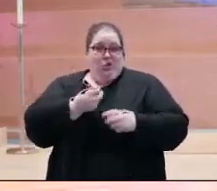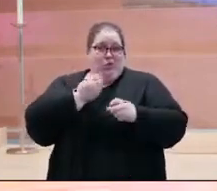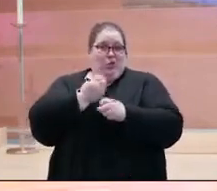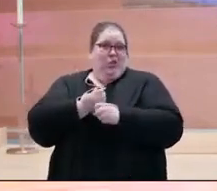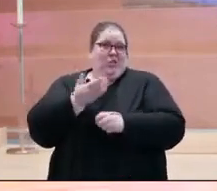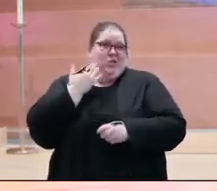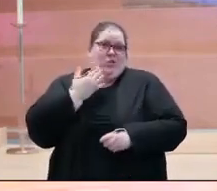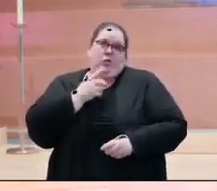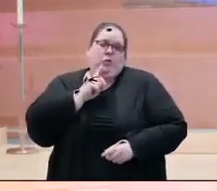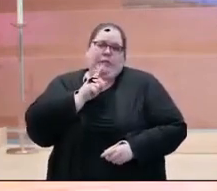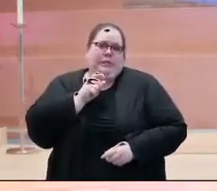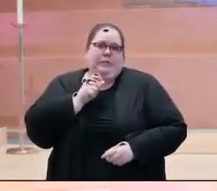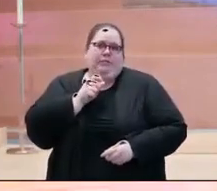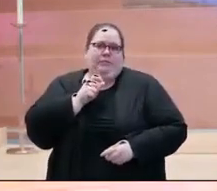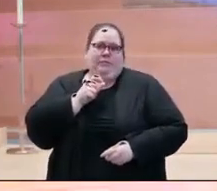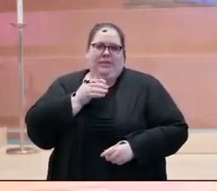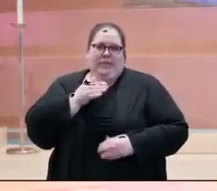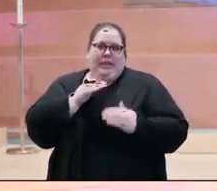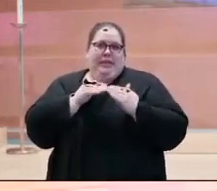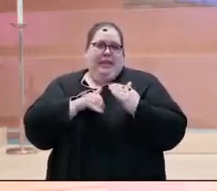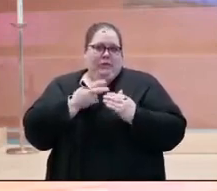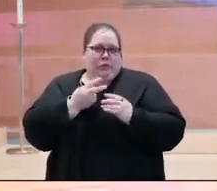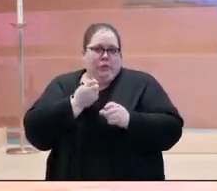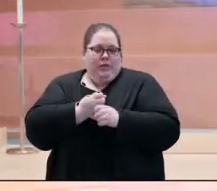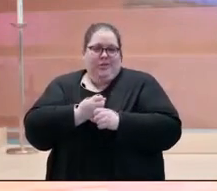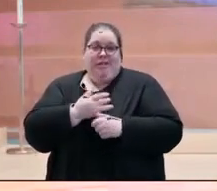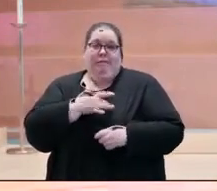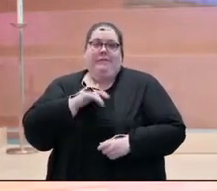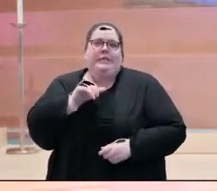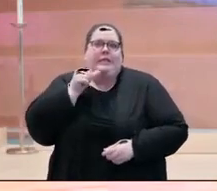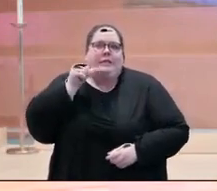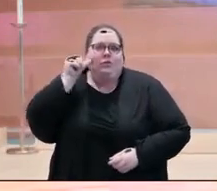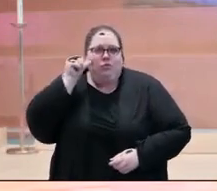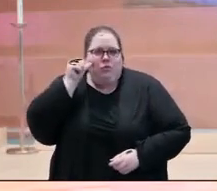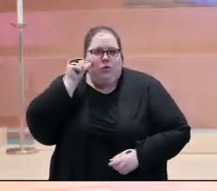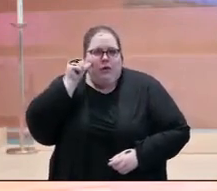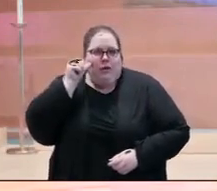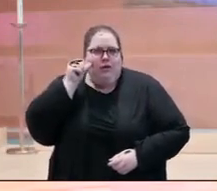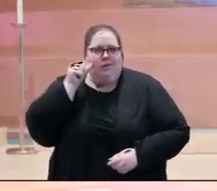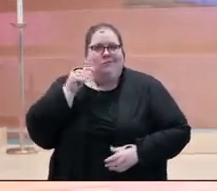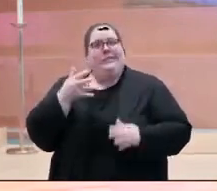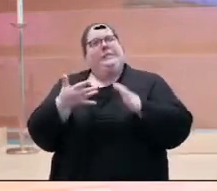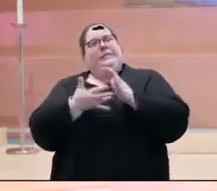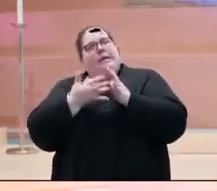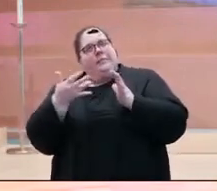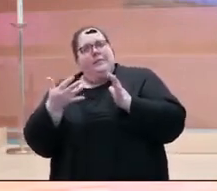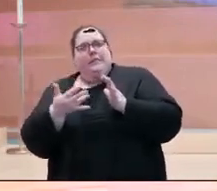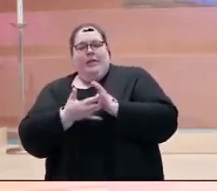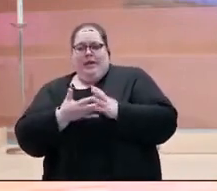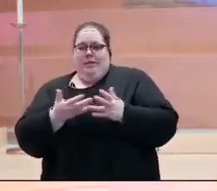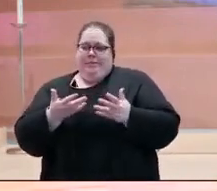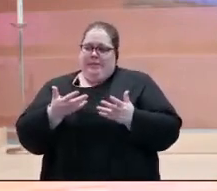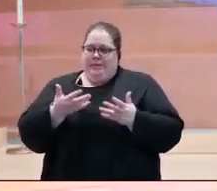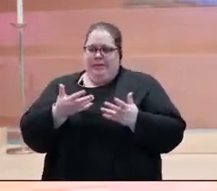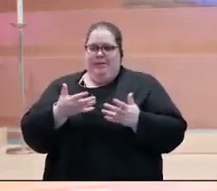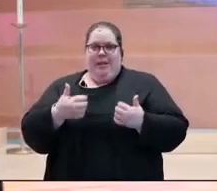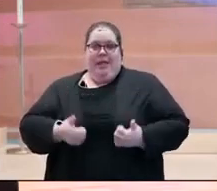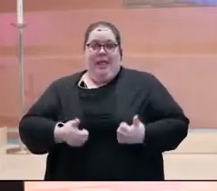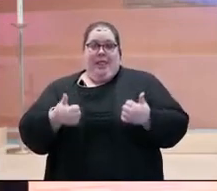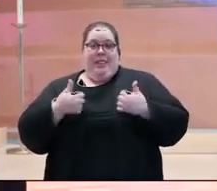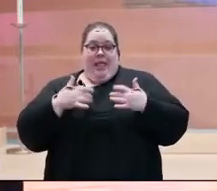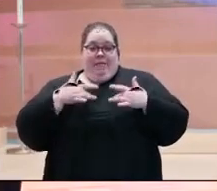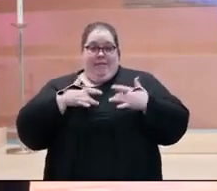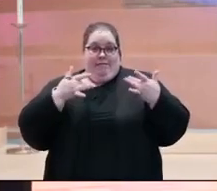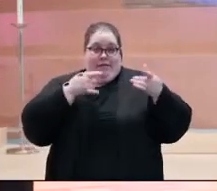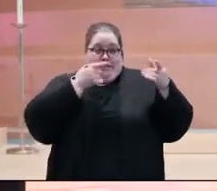even 2 years ago, really. And in some ways, that feels like yesterday. But in other ways, given all of the sort of life events that have